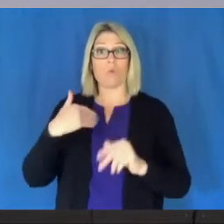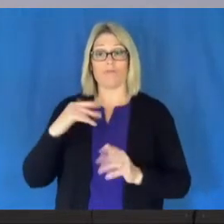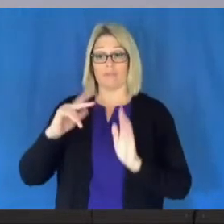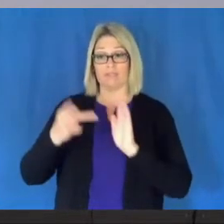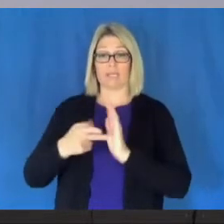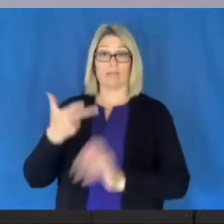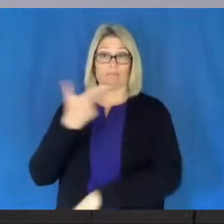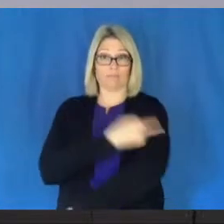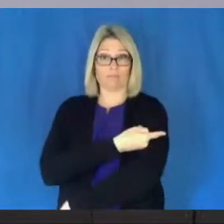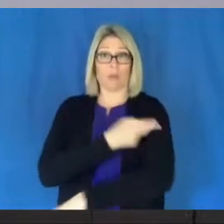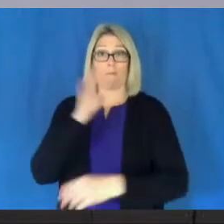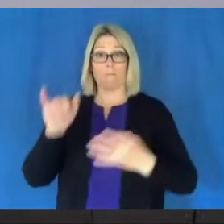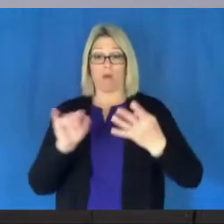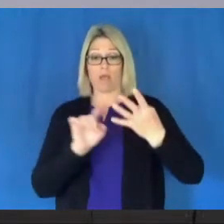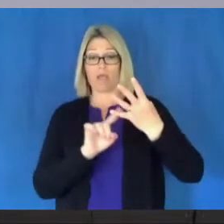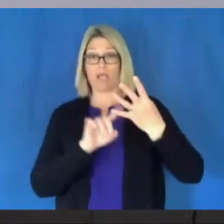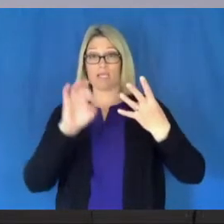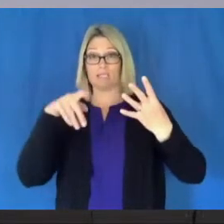by September,